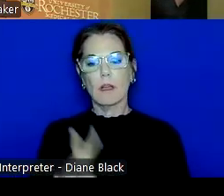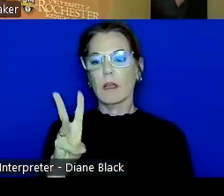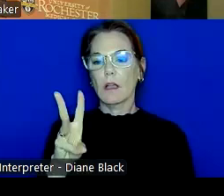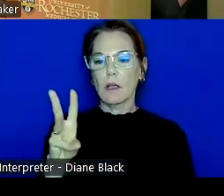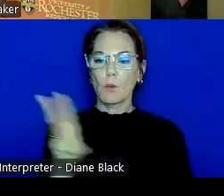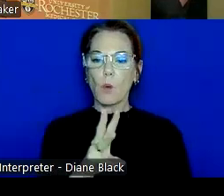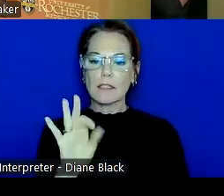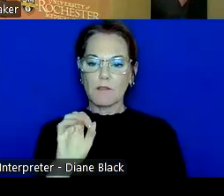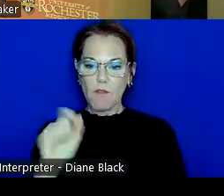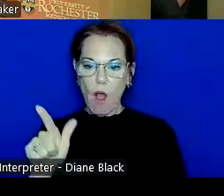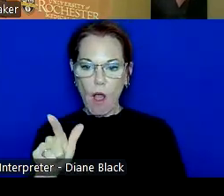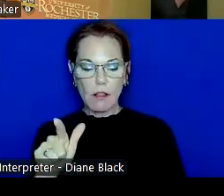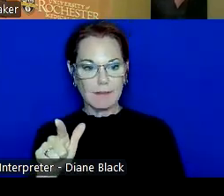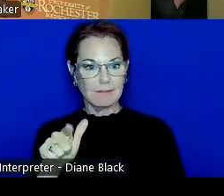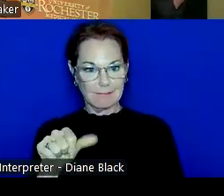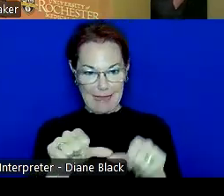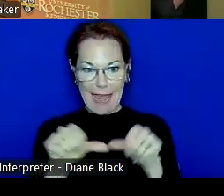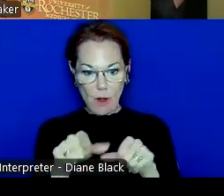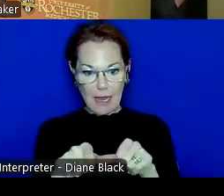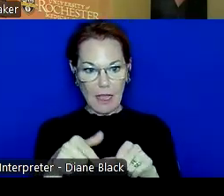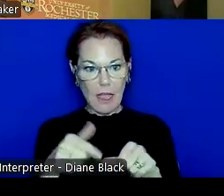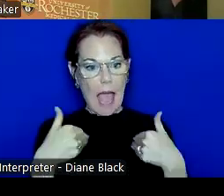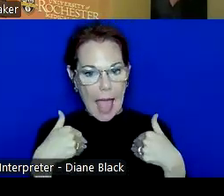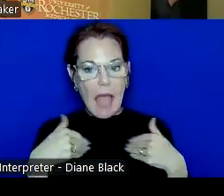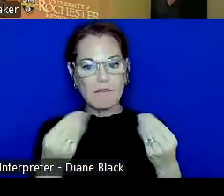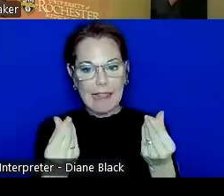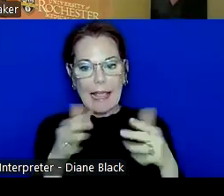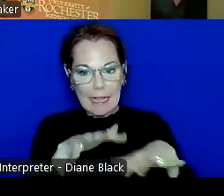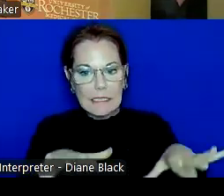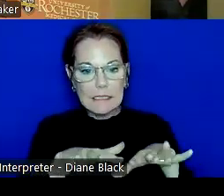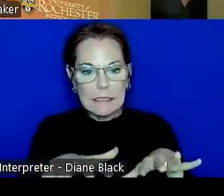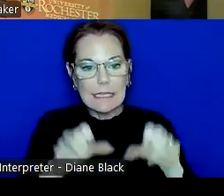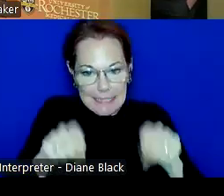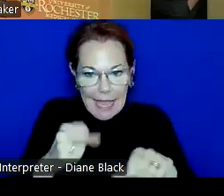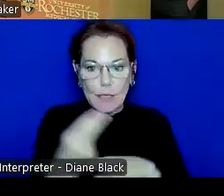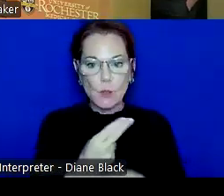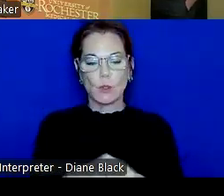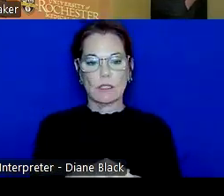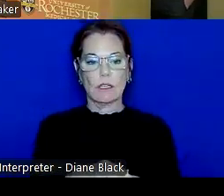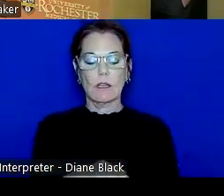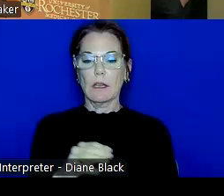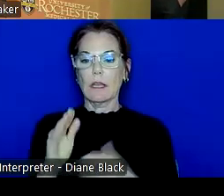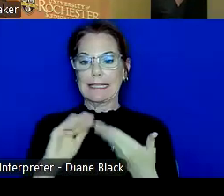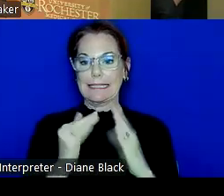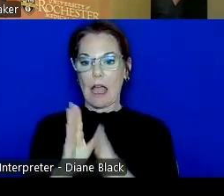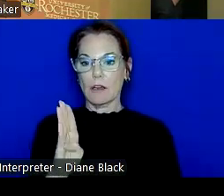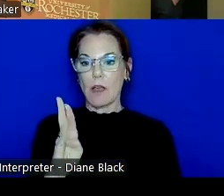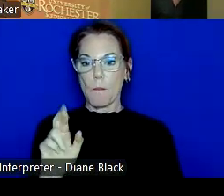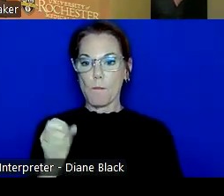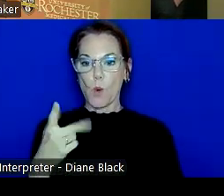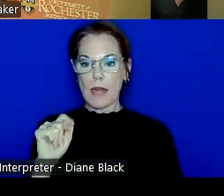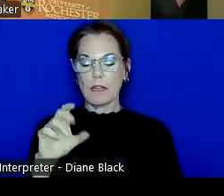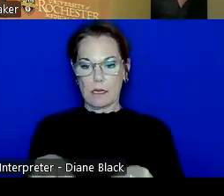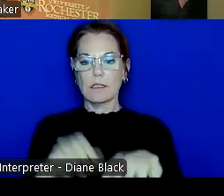Sawgrass, there is absolutely opportunity in that area for some of these things. And then finally, the town of Brighton could vote to adopt an